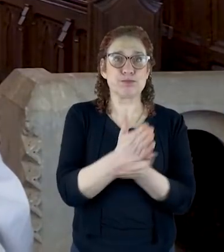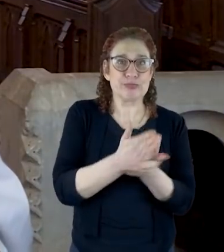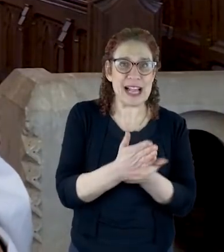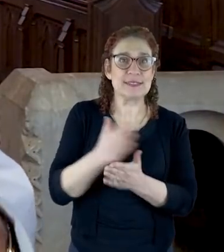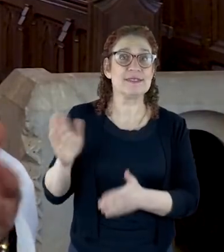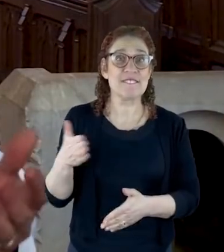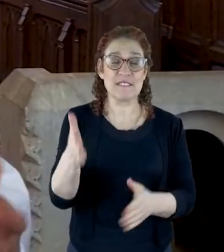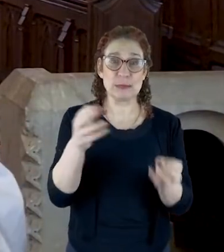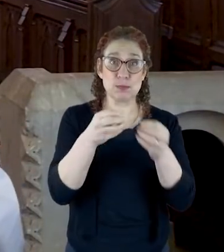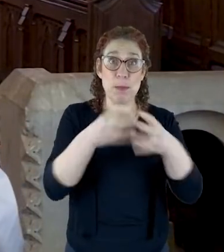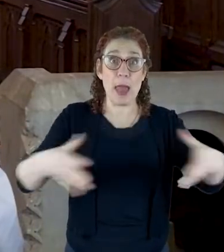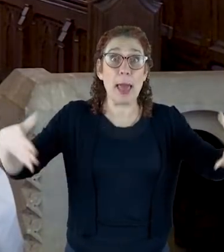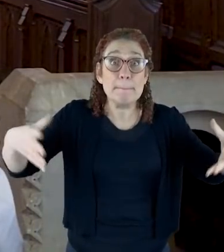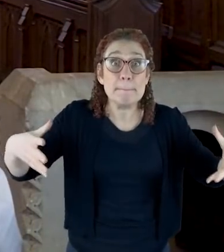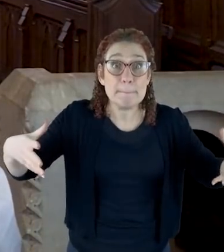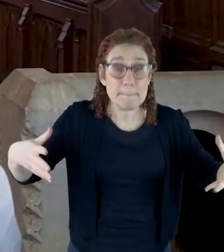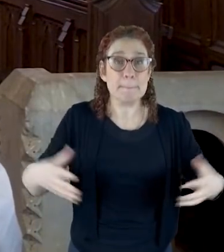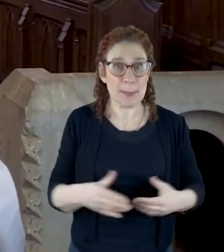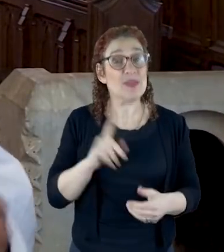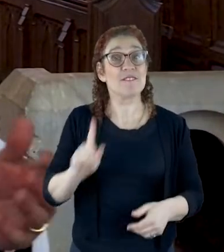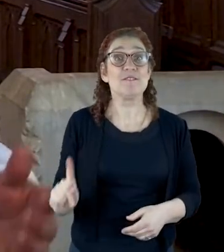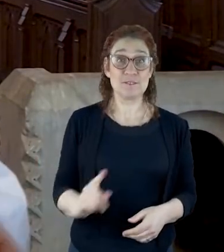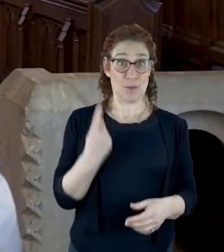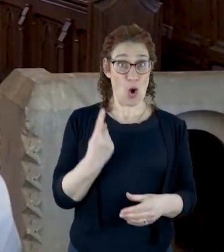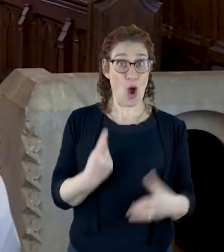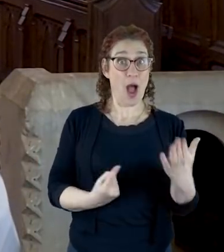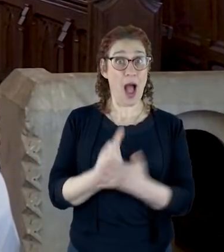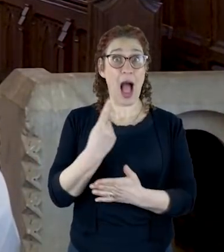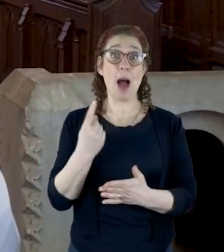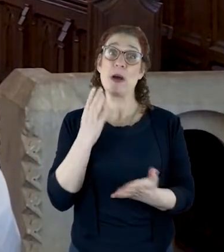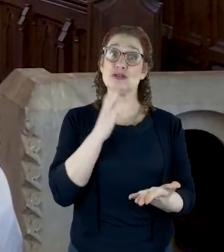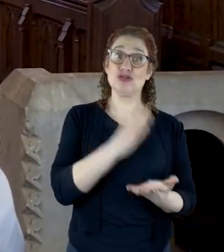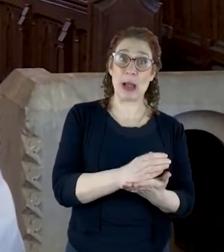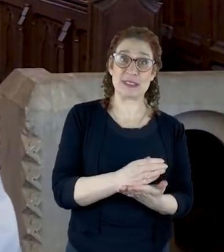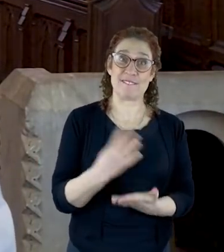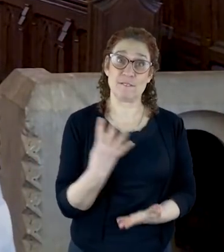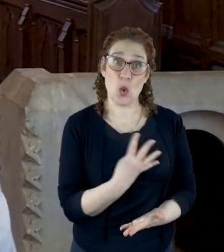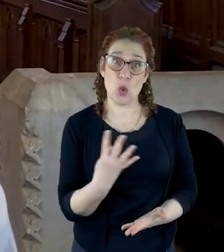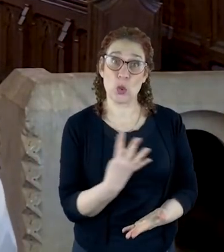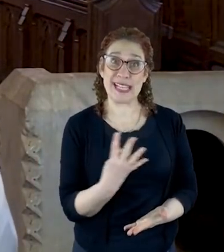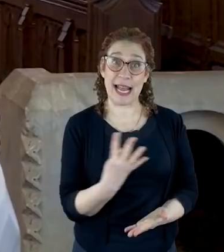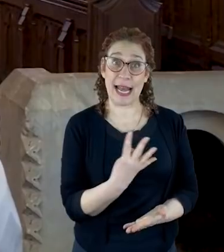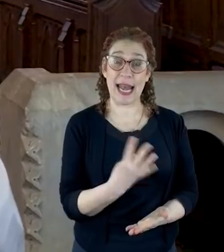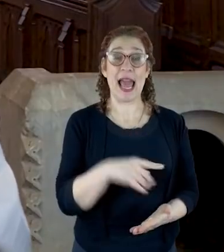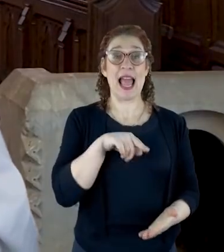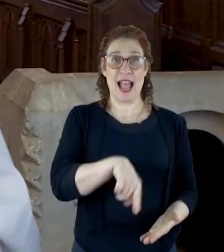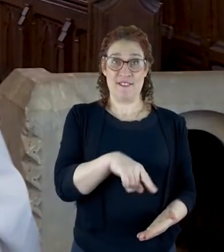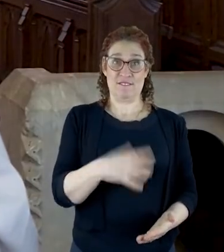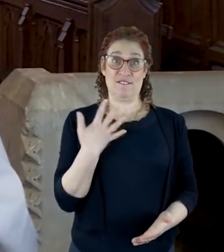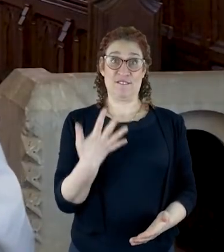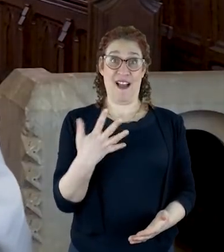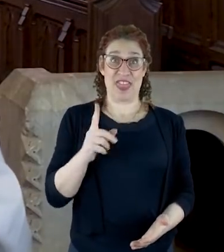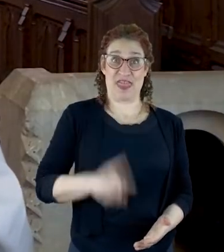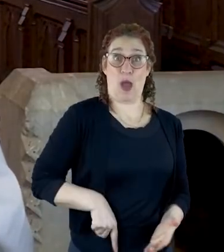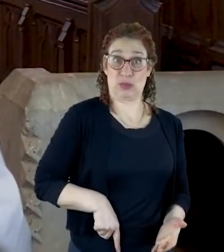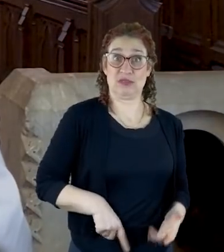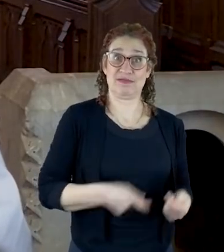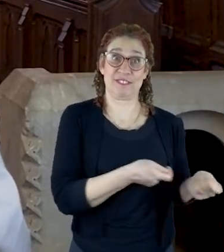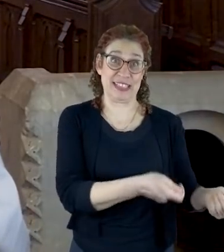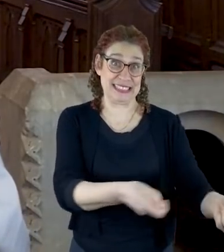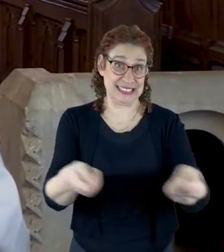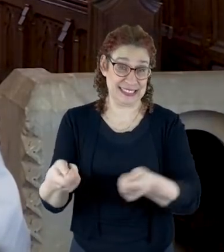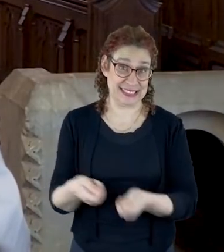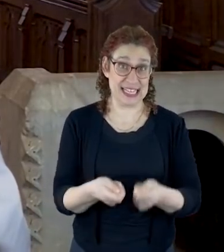multiplies loaves and fishes. The first occurrence takes place in chapter 14 with the feeding of the